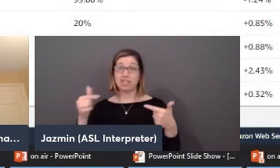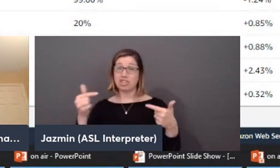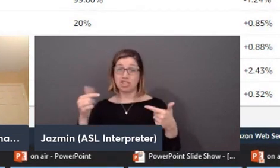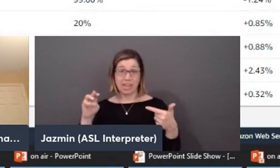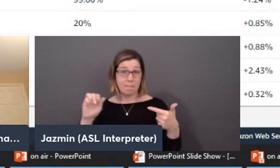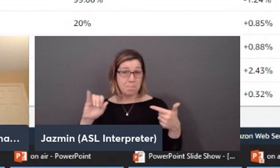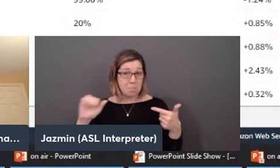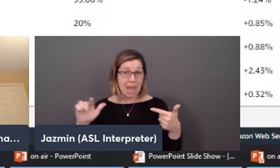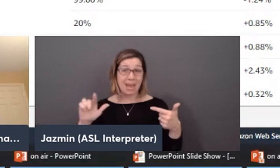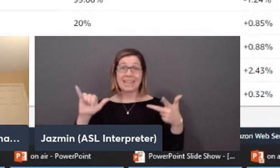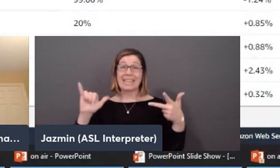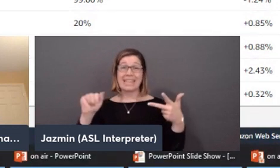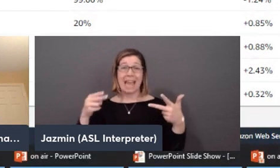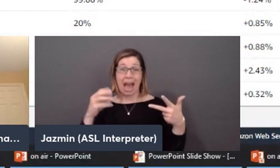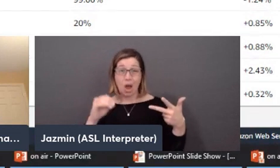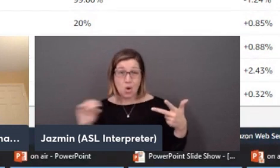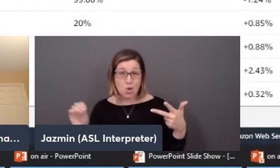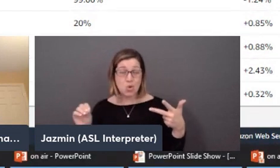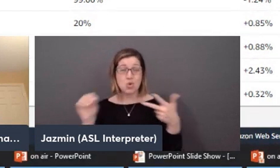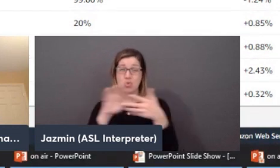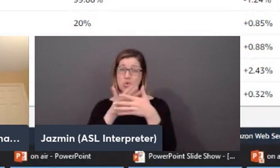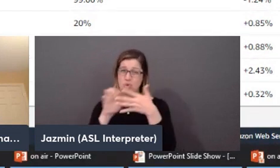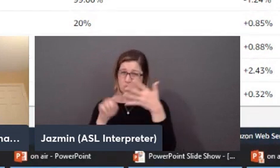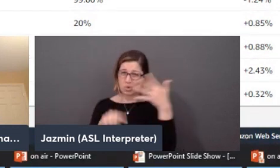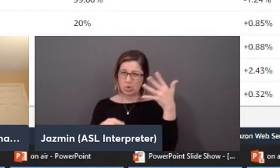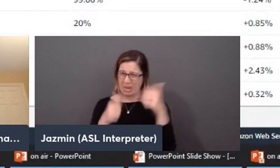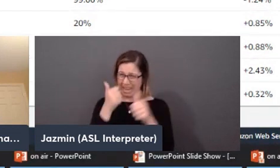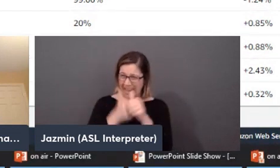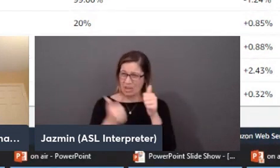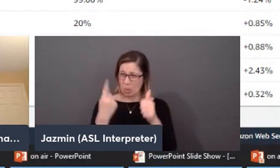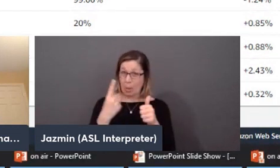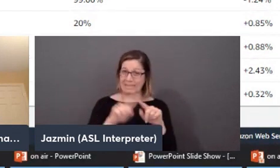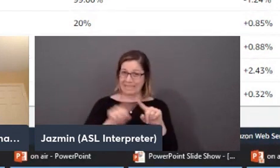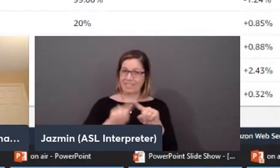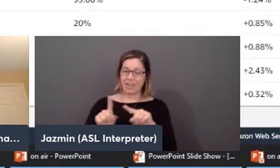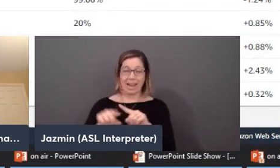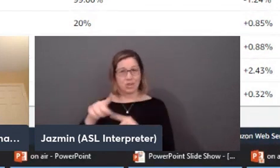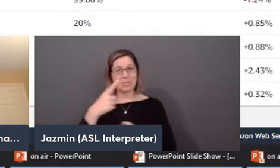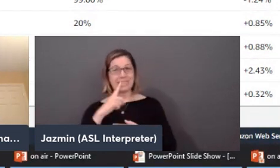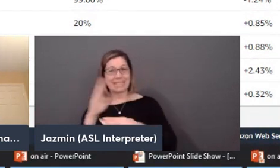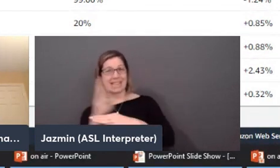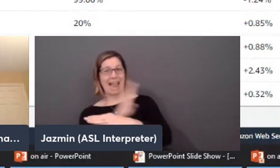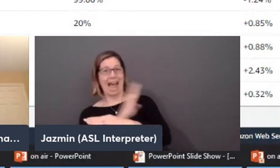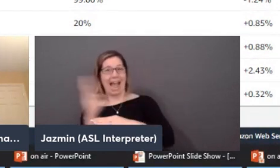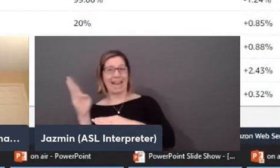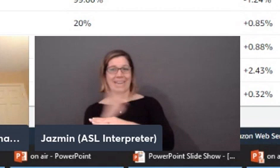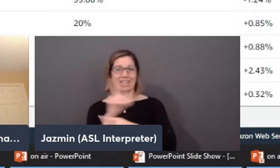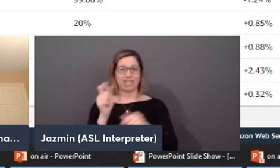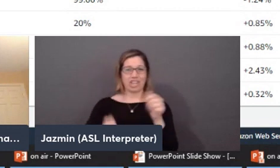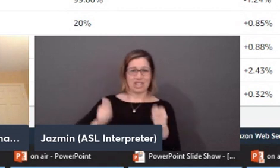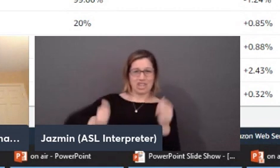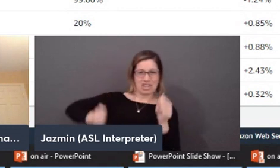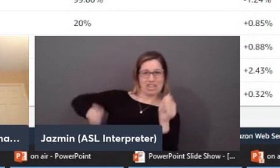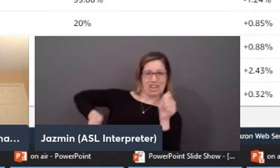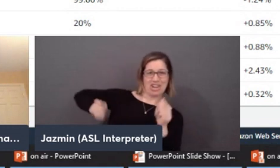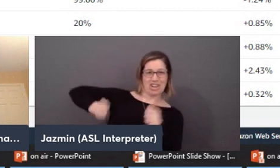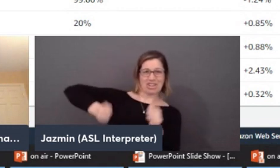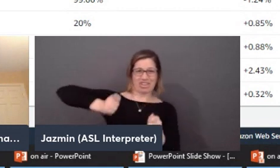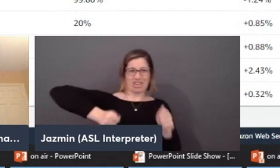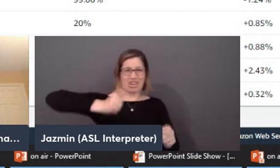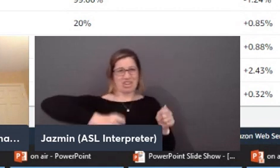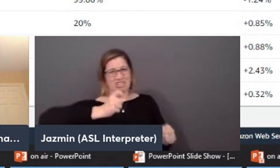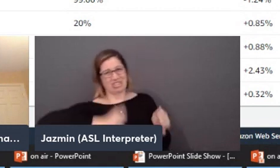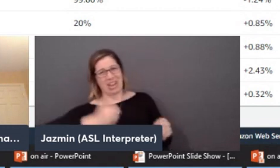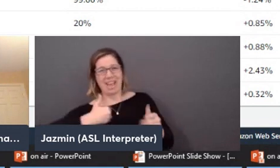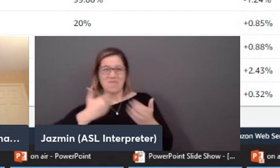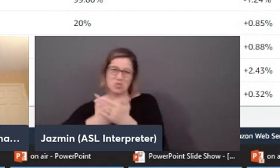Yahoo, etc. All of these things. Every one of them is different. And it's always sliding, like you said, always changing. They're always changing. They have new